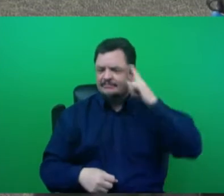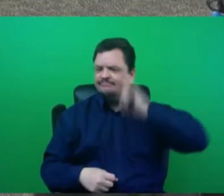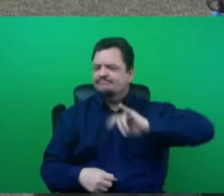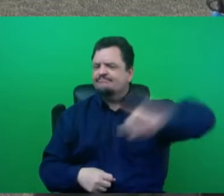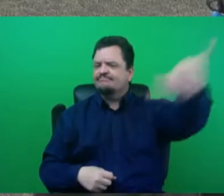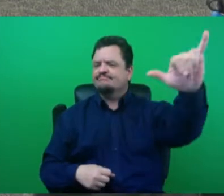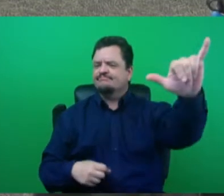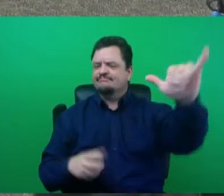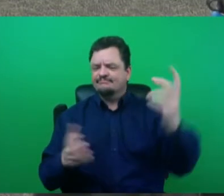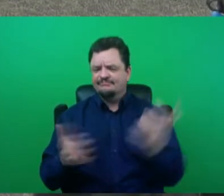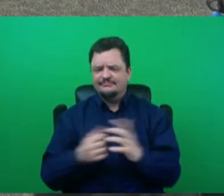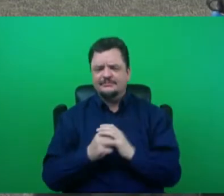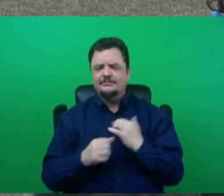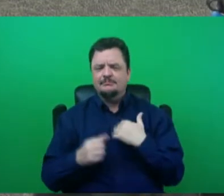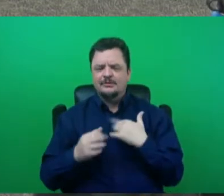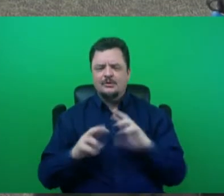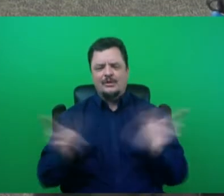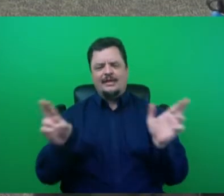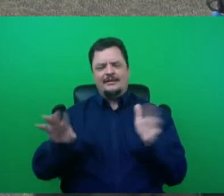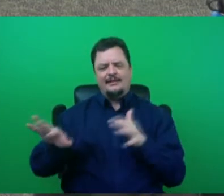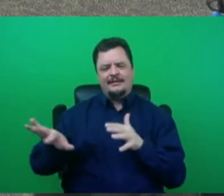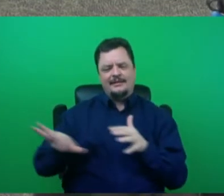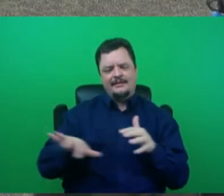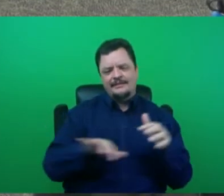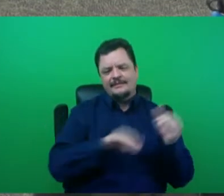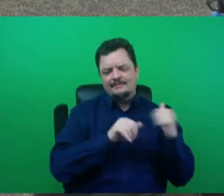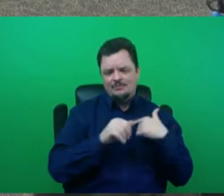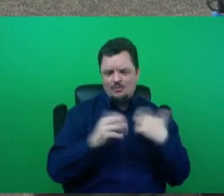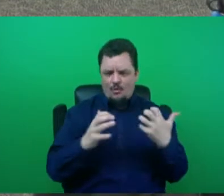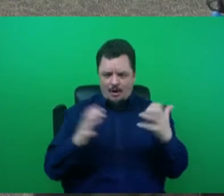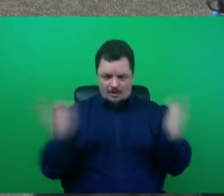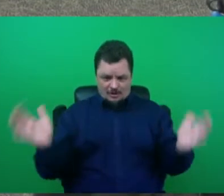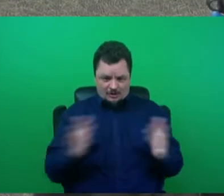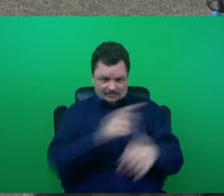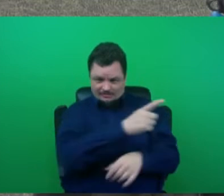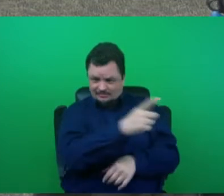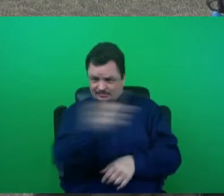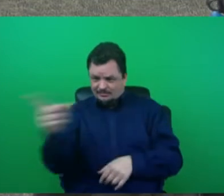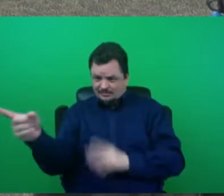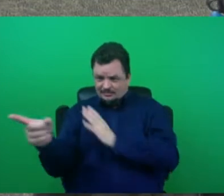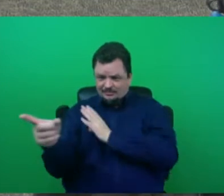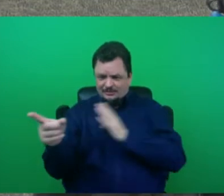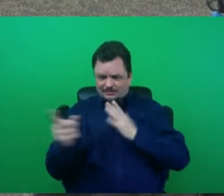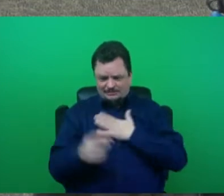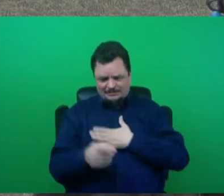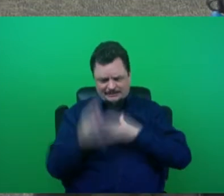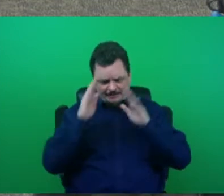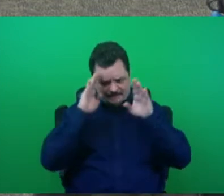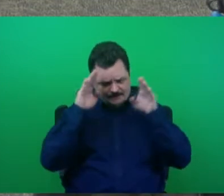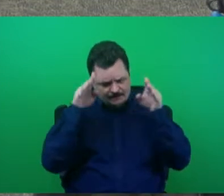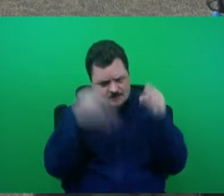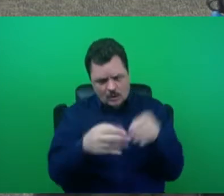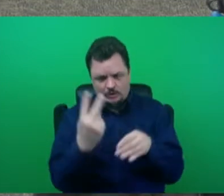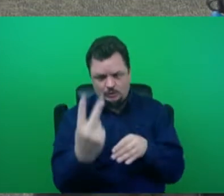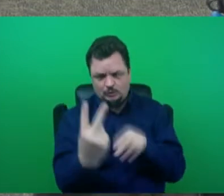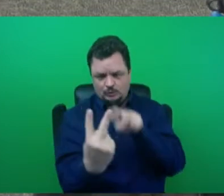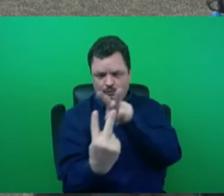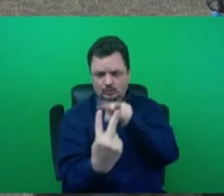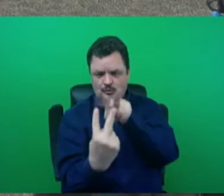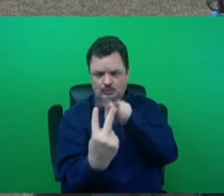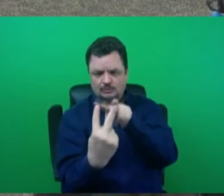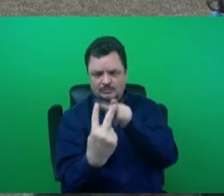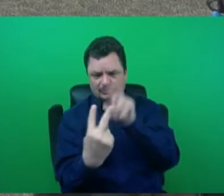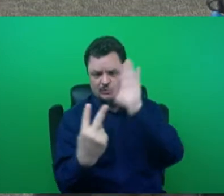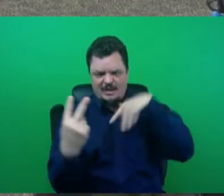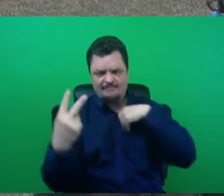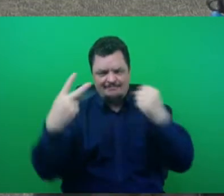I would like to encourage the board to please keep focus on at least two things. And I know you'll have many things that you'll have to focus on, but